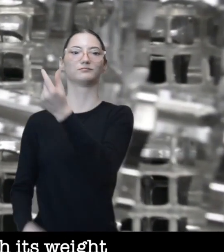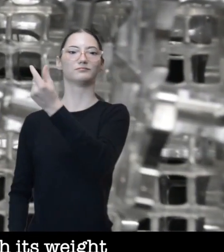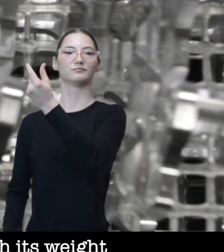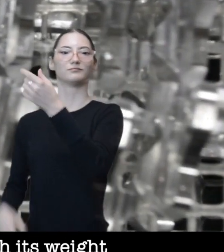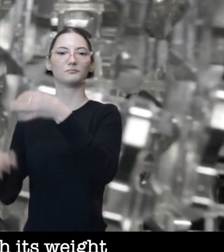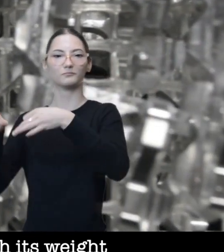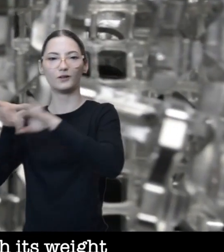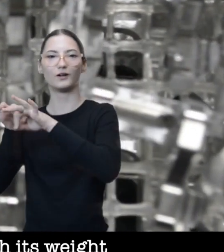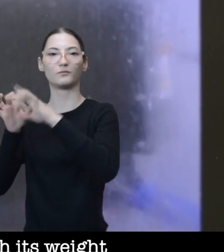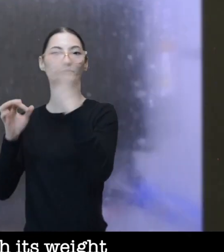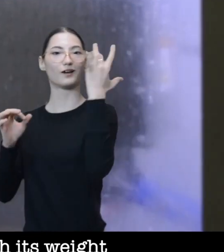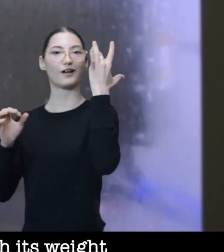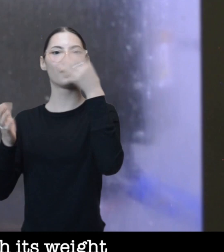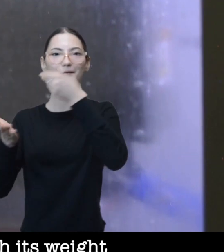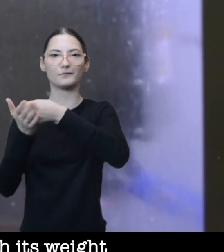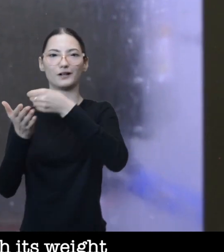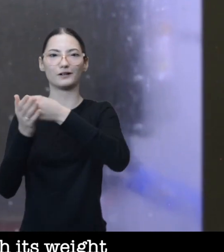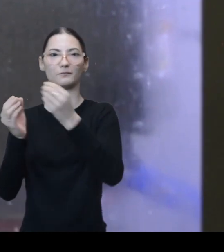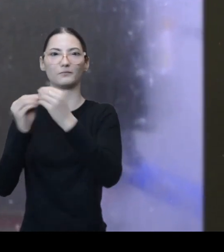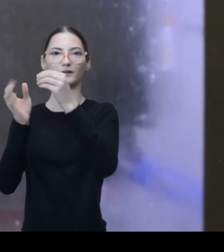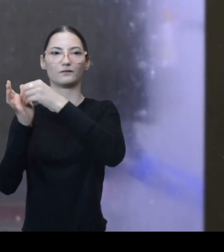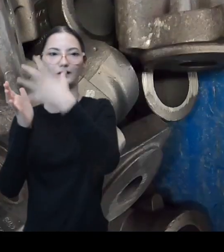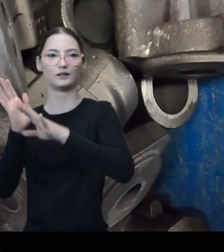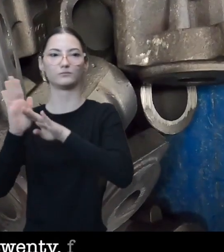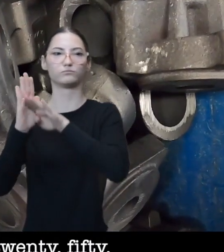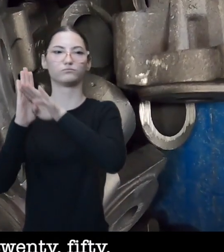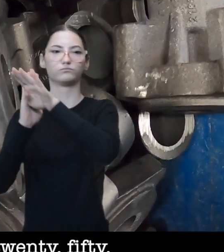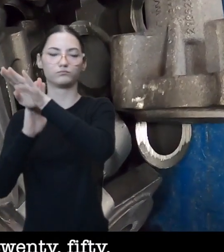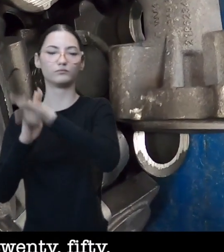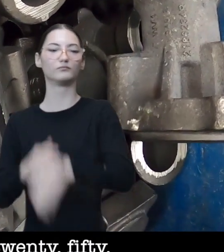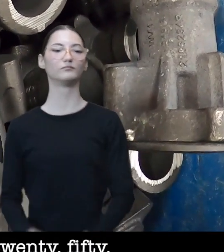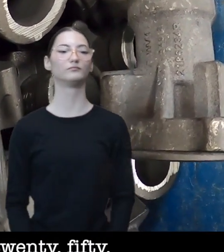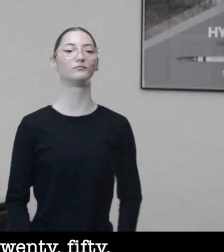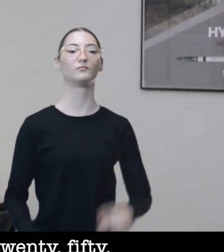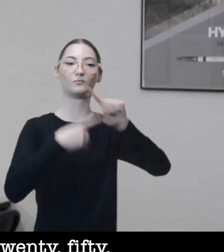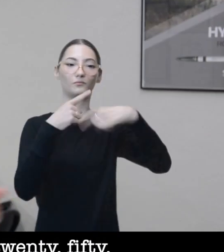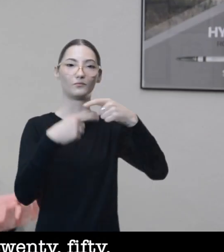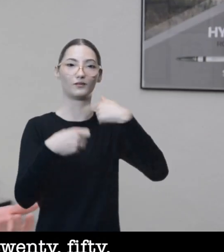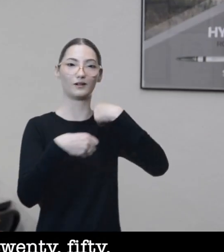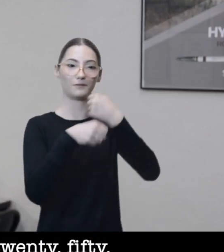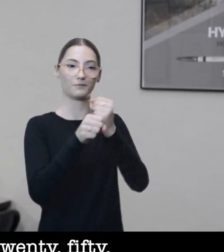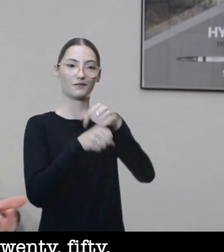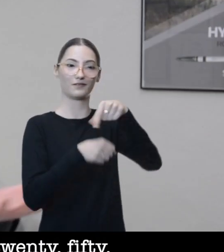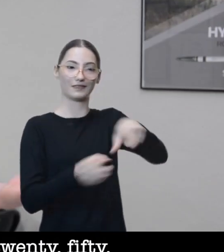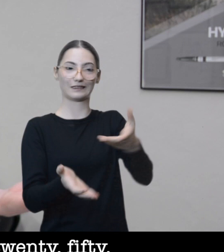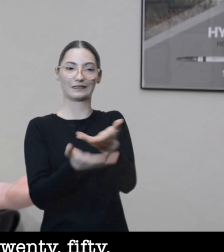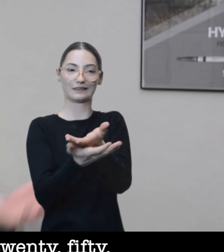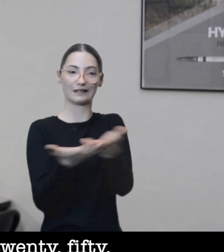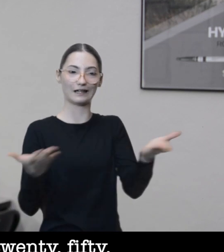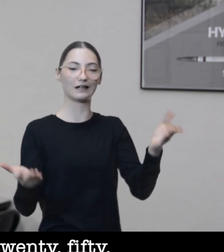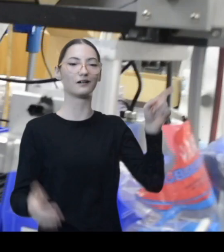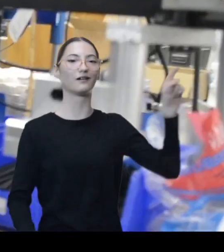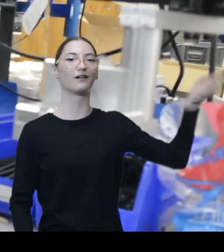cut pieces off of it or add something to it, and it turns into something that's worth 20, 50, 100,